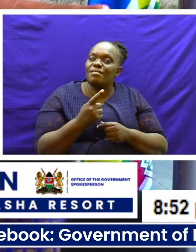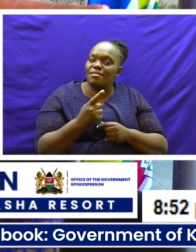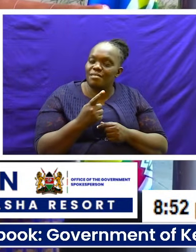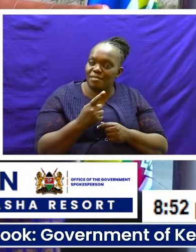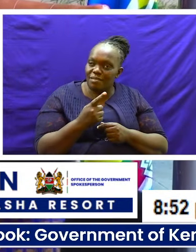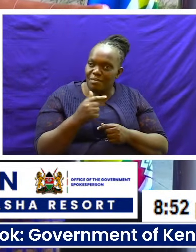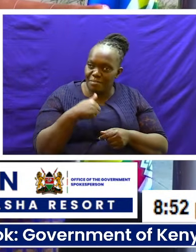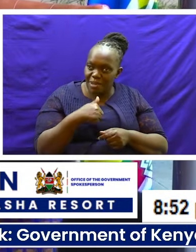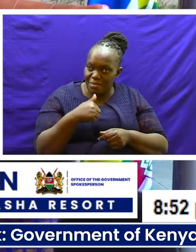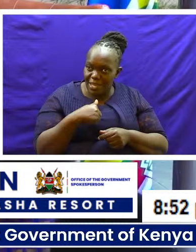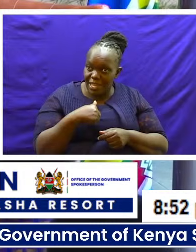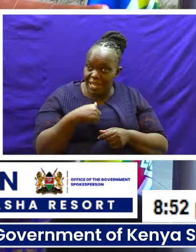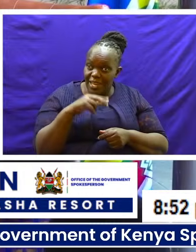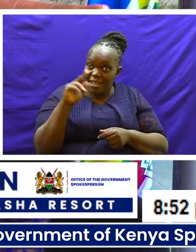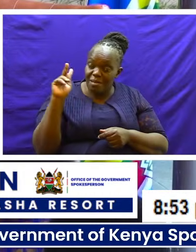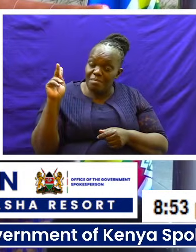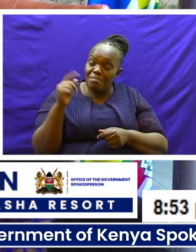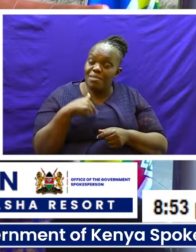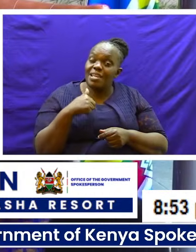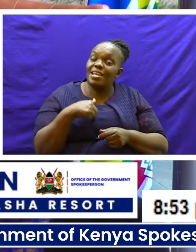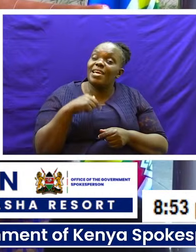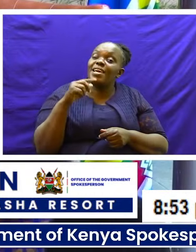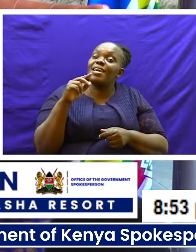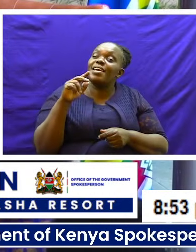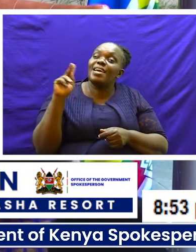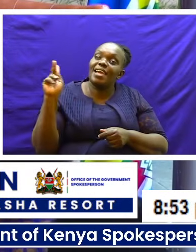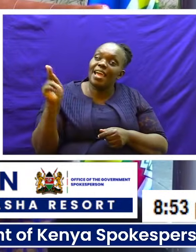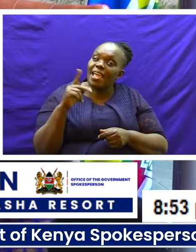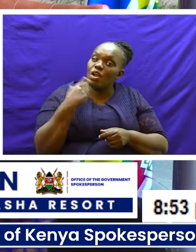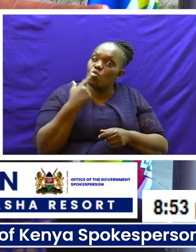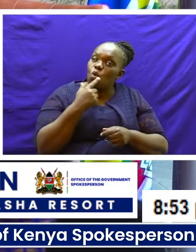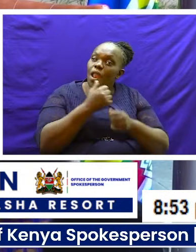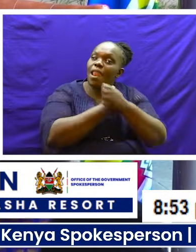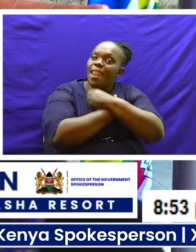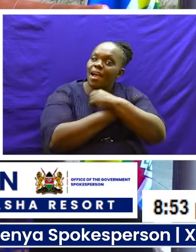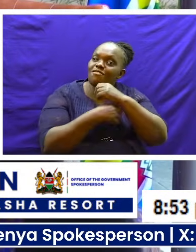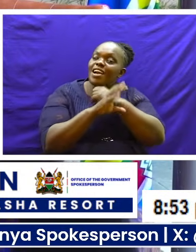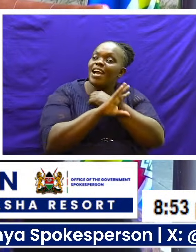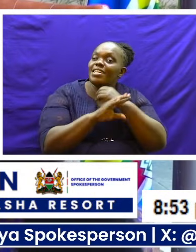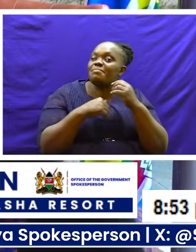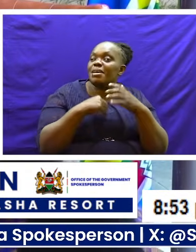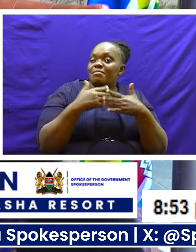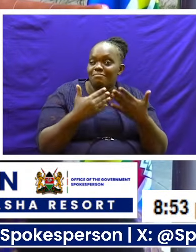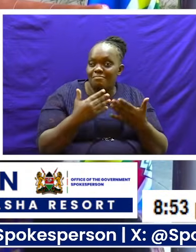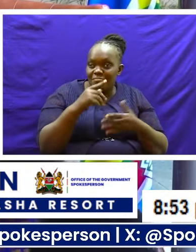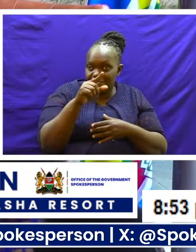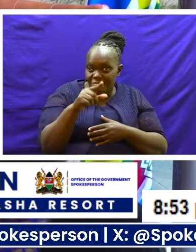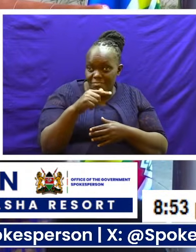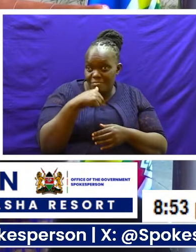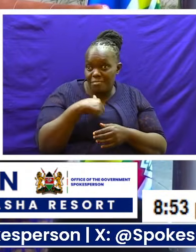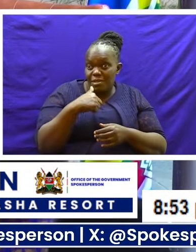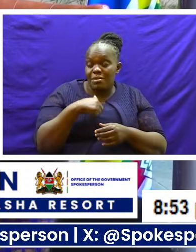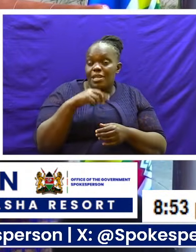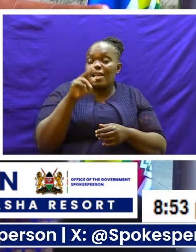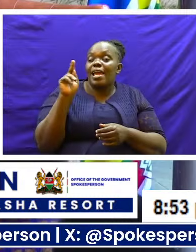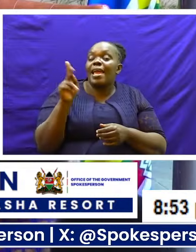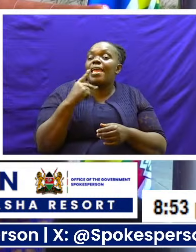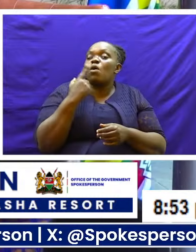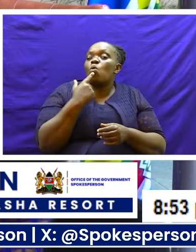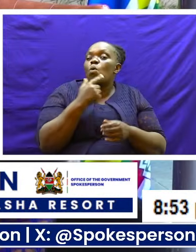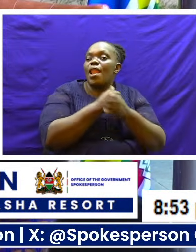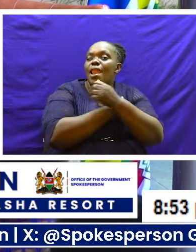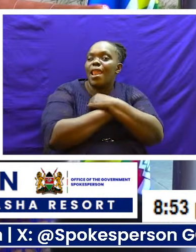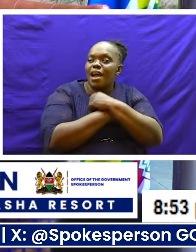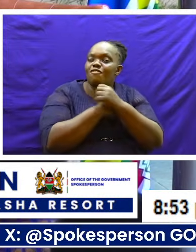tuseme mimi ni Mkenya mzalendo. Je, wewe? Mimi